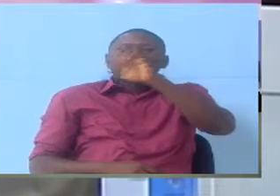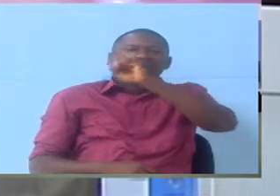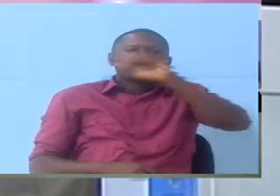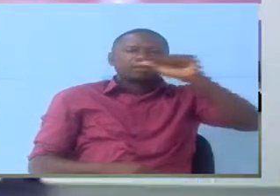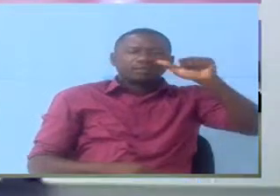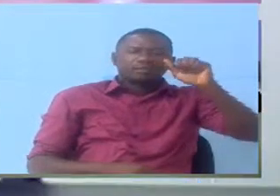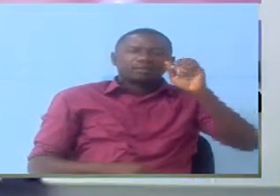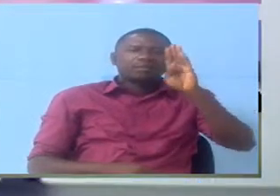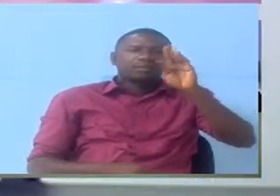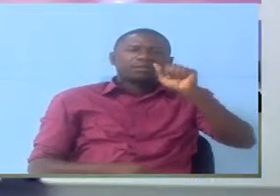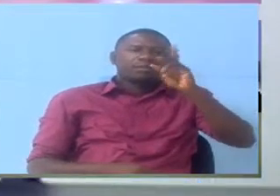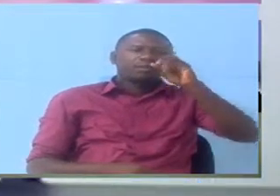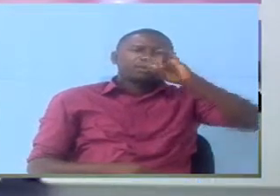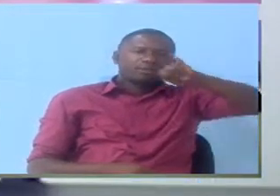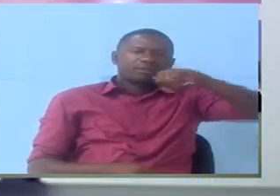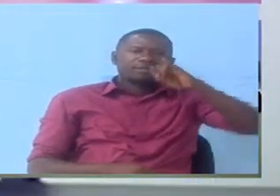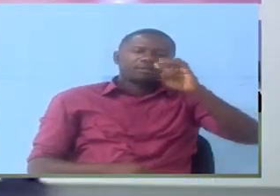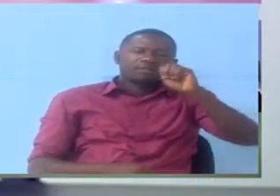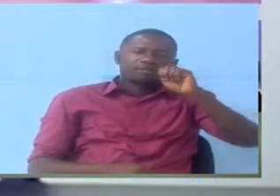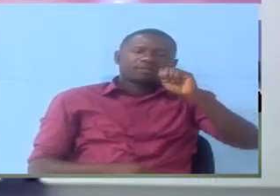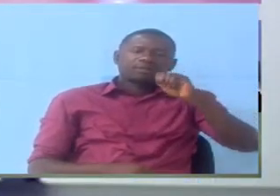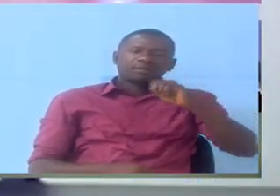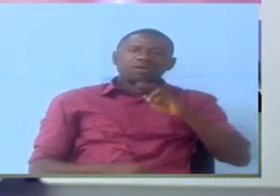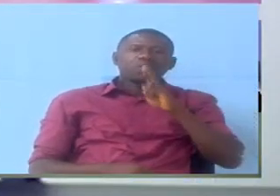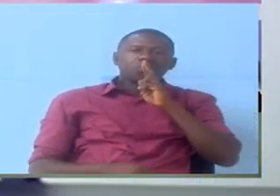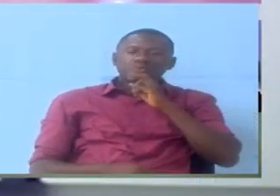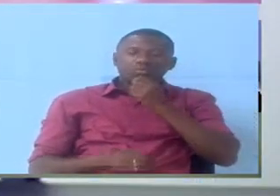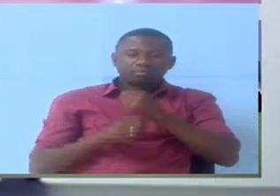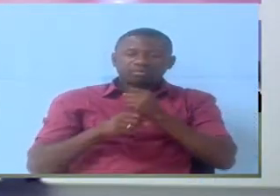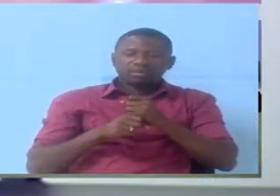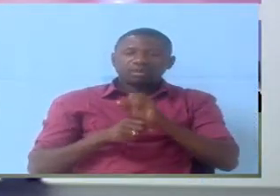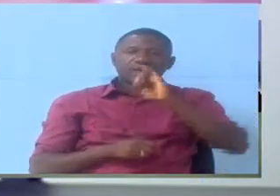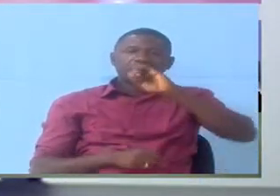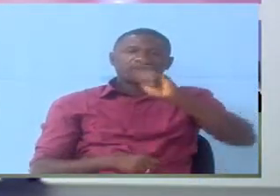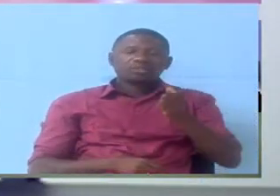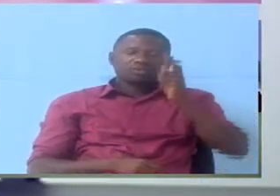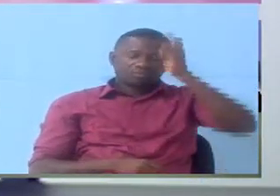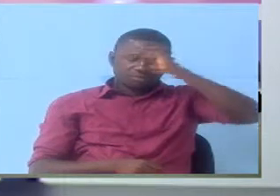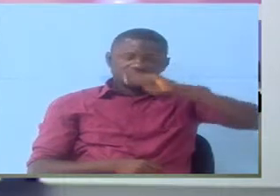Who became IGP? Who became IGP? Well, after all these events.